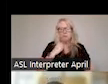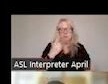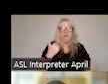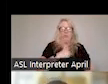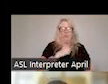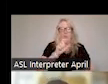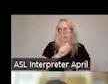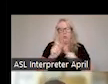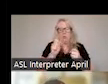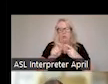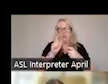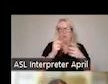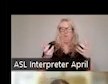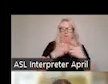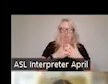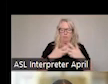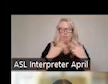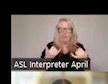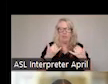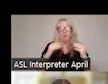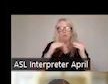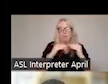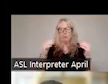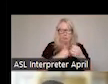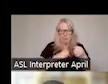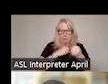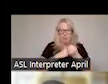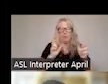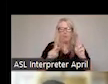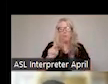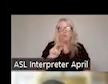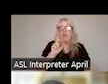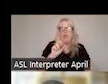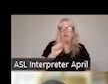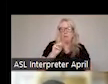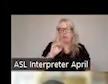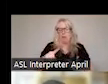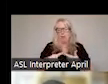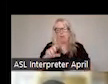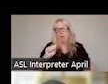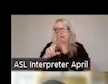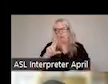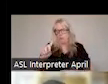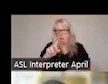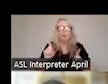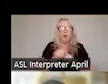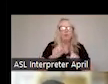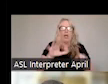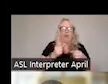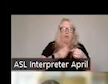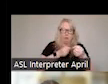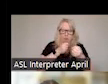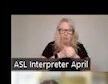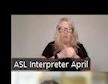payer partners now on is peer support for populations of SMI and SUD, but also how can we support foster